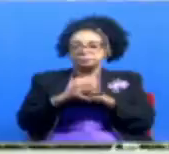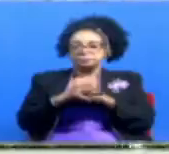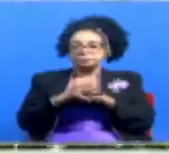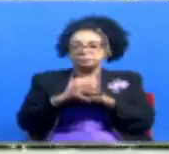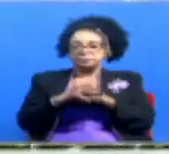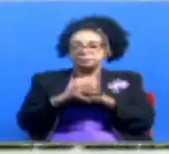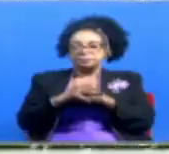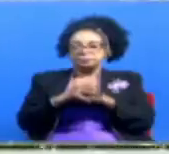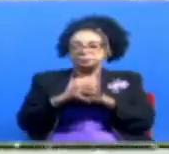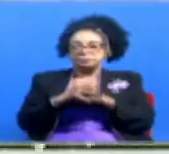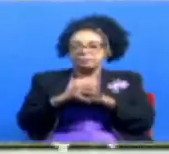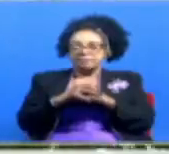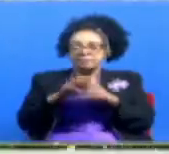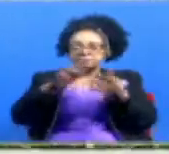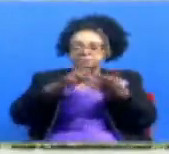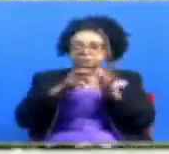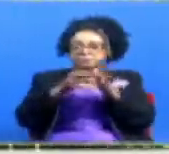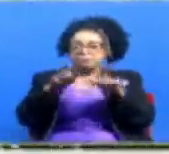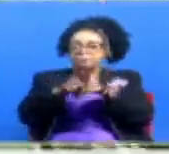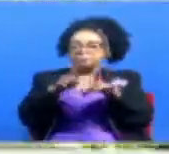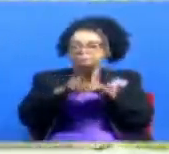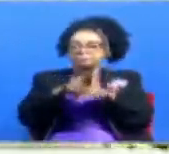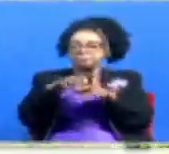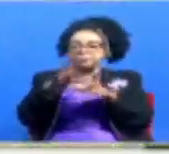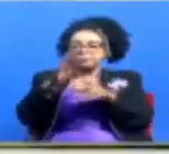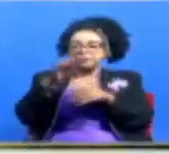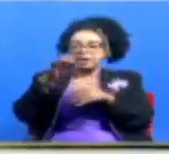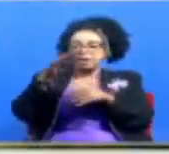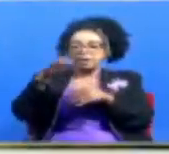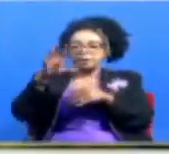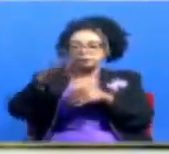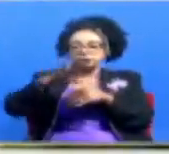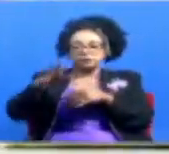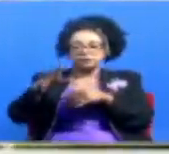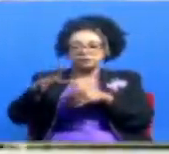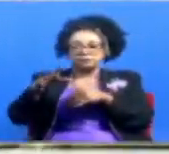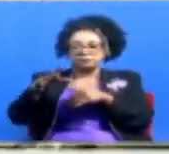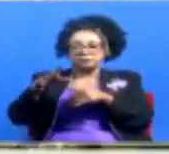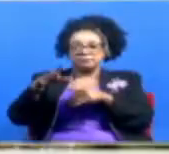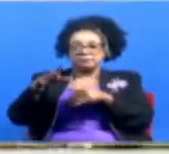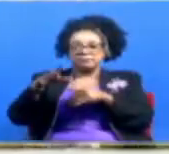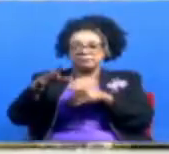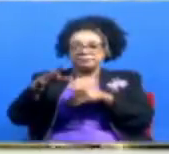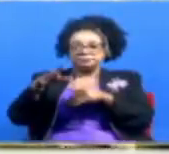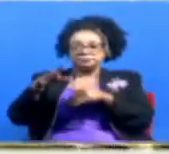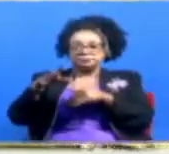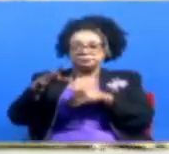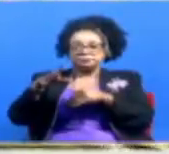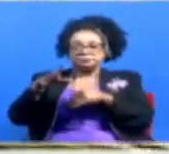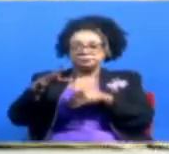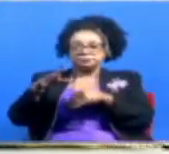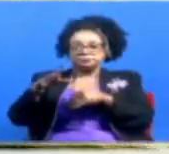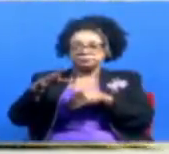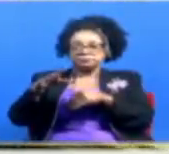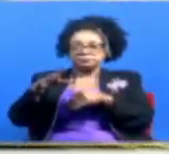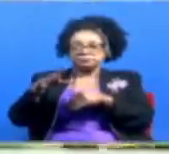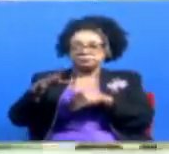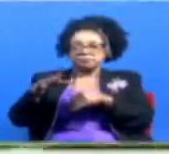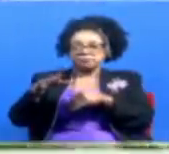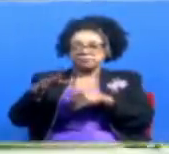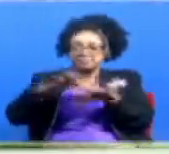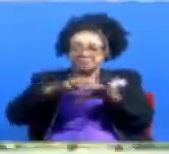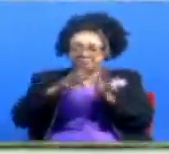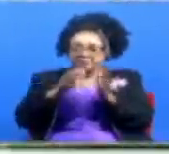This is happening at Bugengi village in Matias constituency. The youth group, which majorly deals with